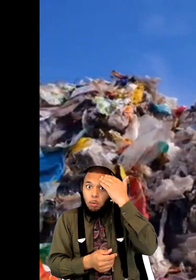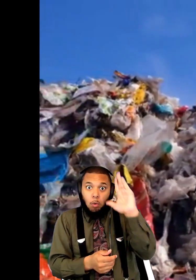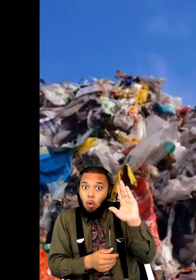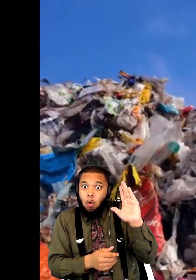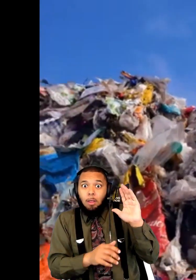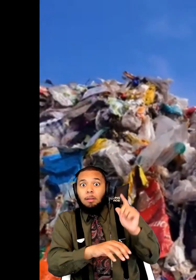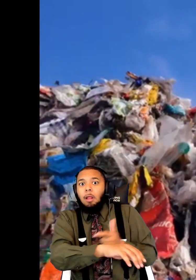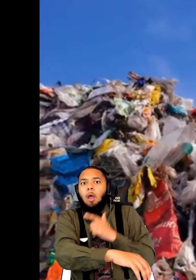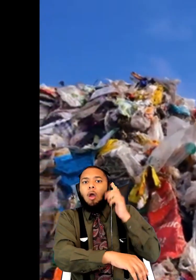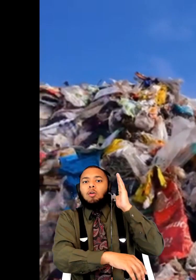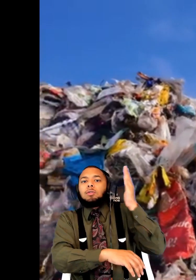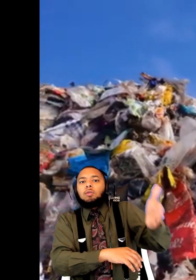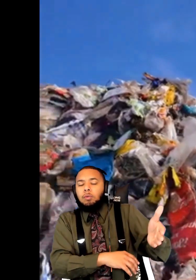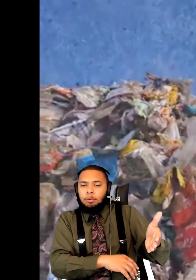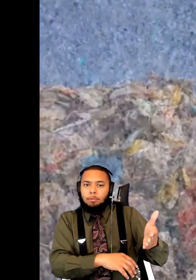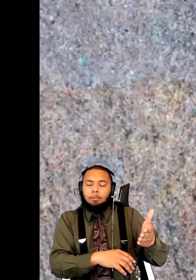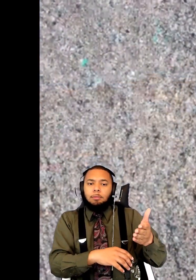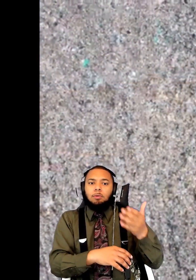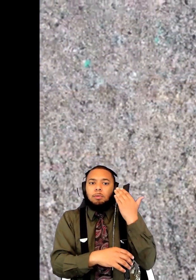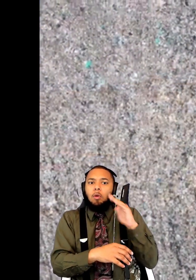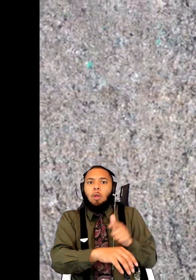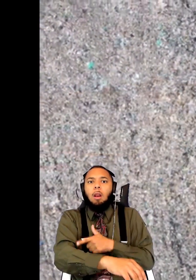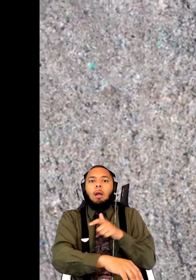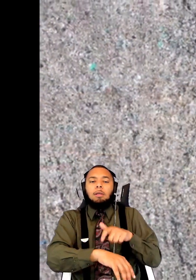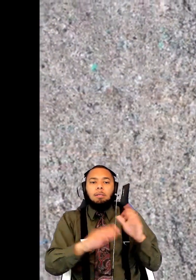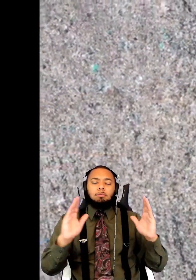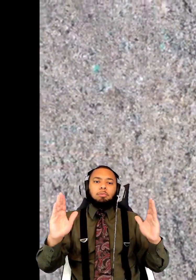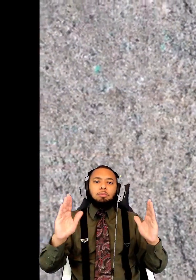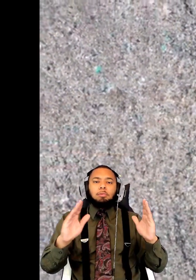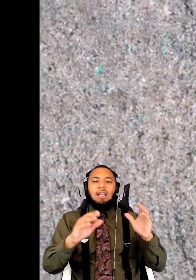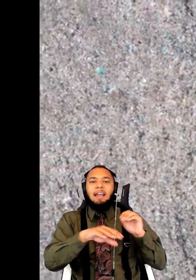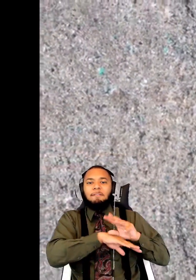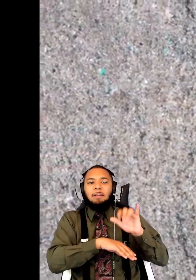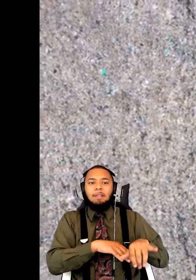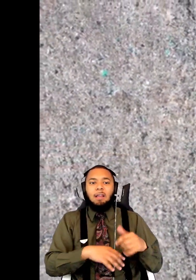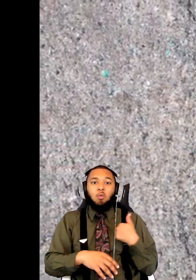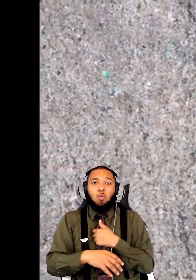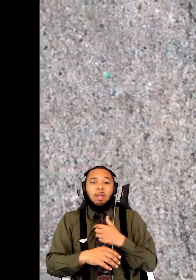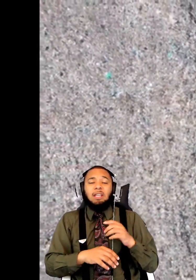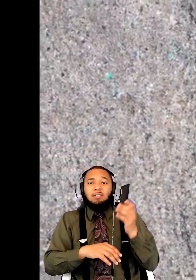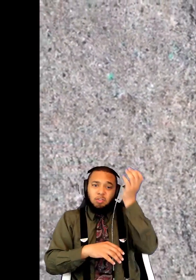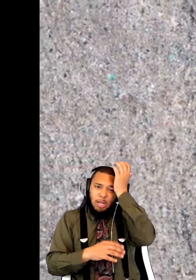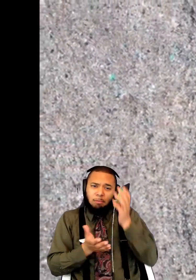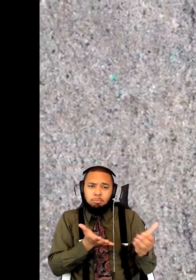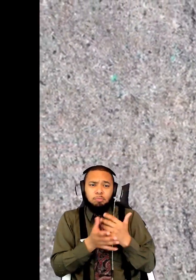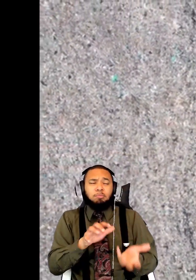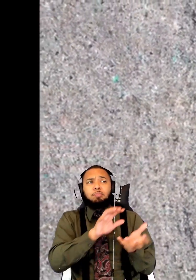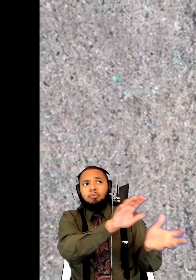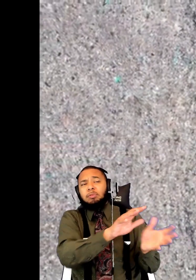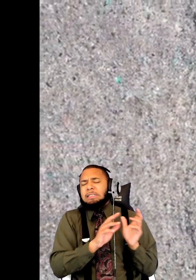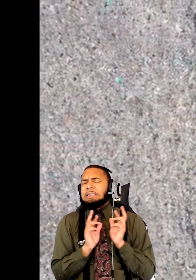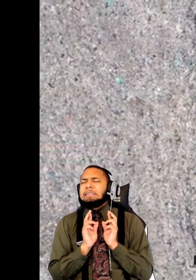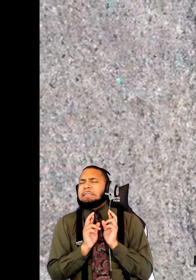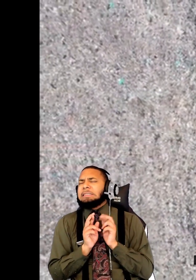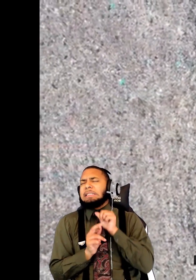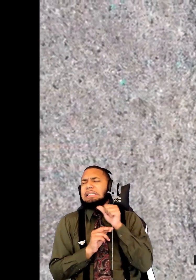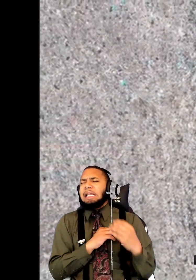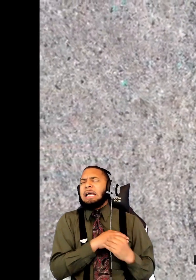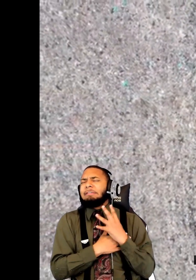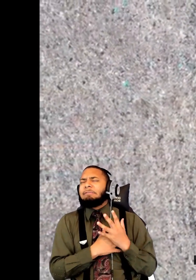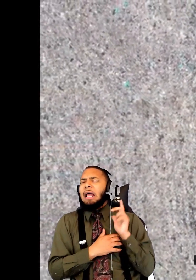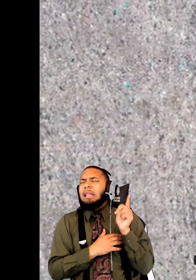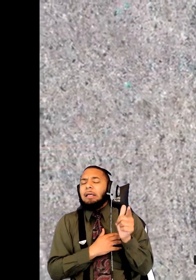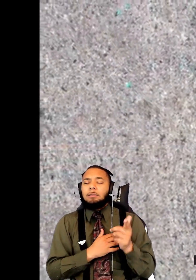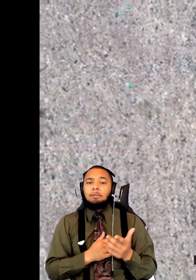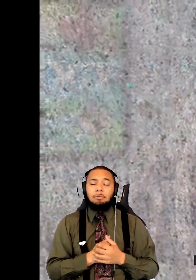that. We've just kind of been, putting a lot of our trash and a lot of our waste in landfills, and just kind of hoping that it's in an area where it's not going to, contaminate our water